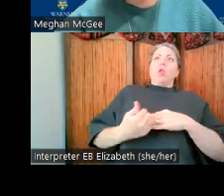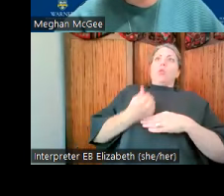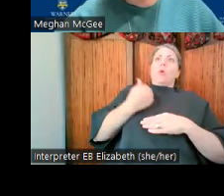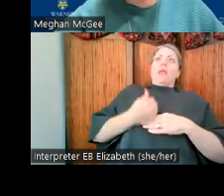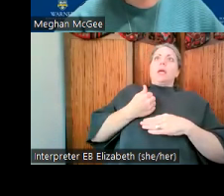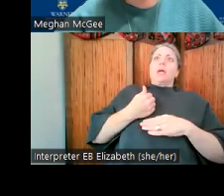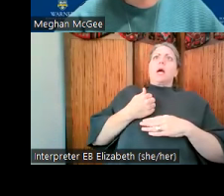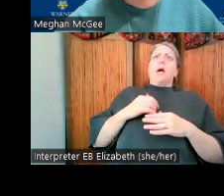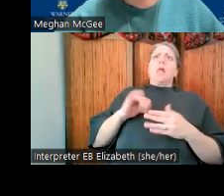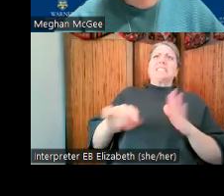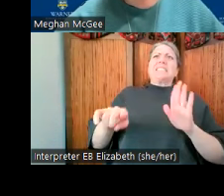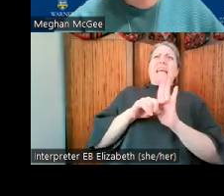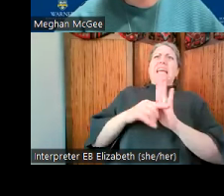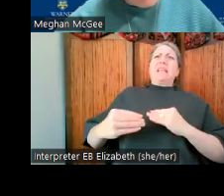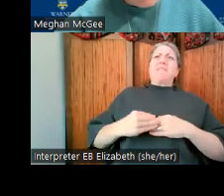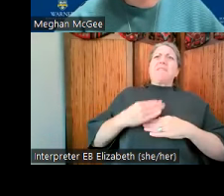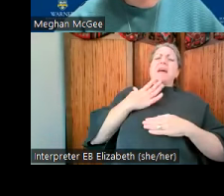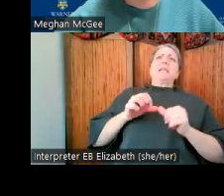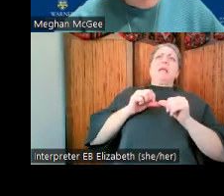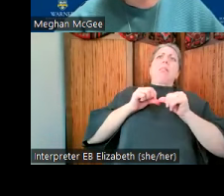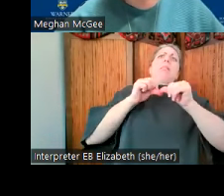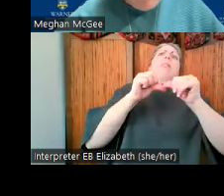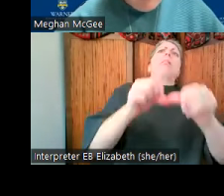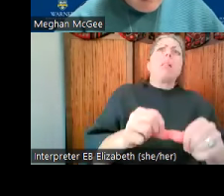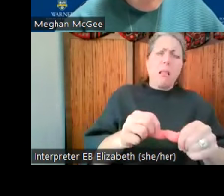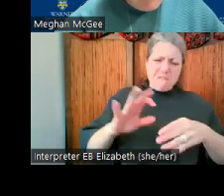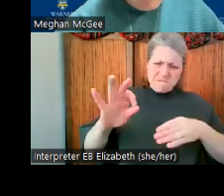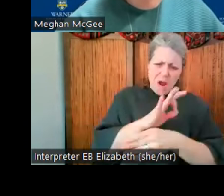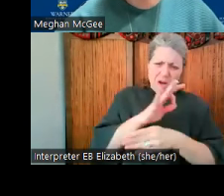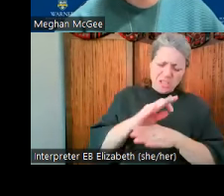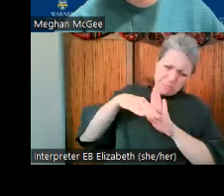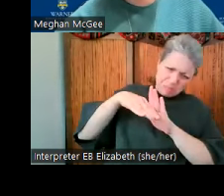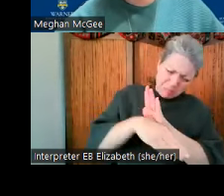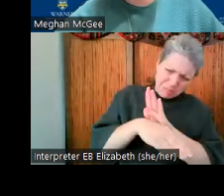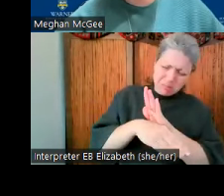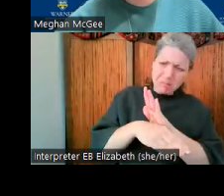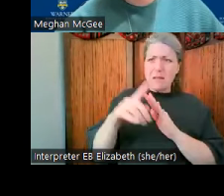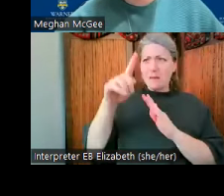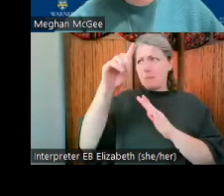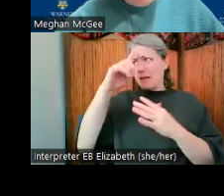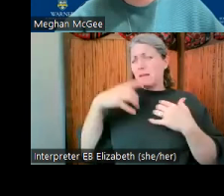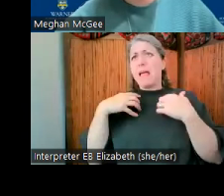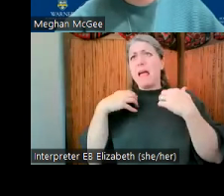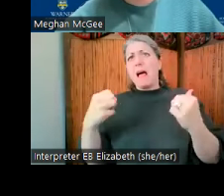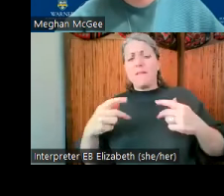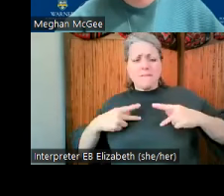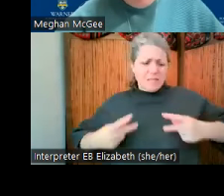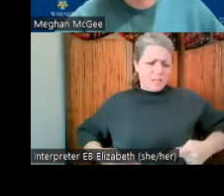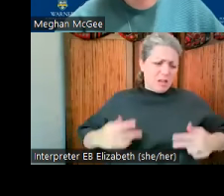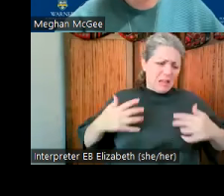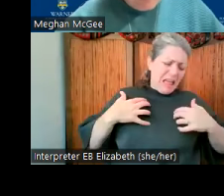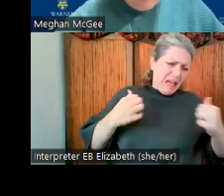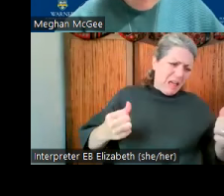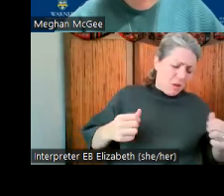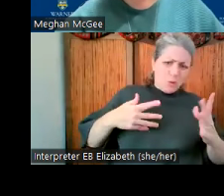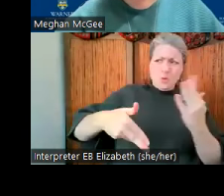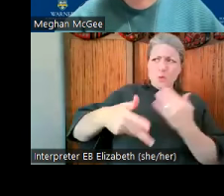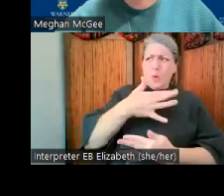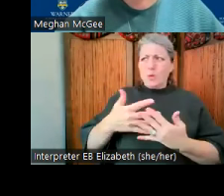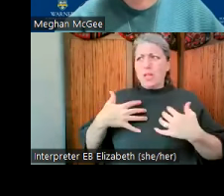lasting adverse effects on the individual's functioning and mental, physical, social, emotional, and